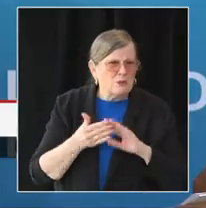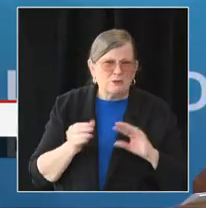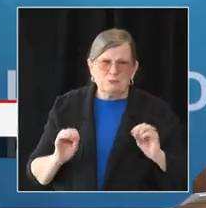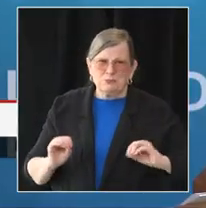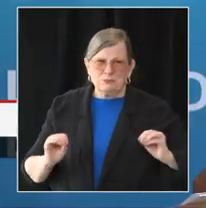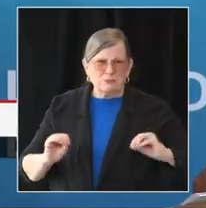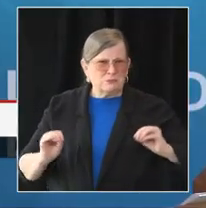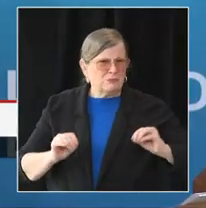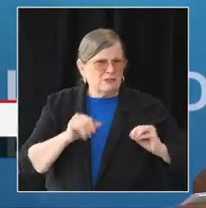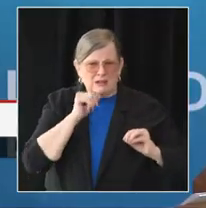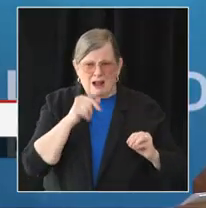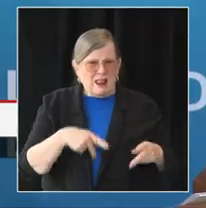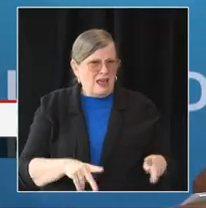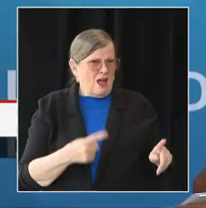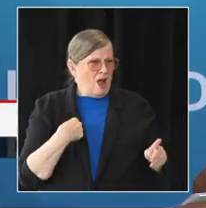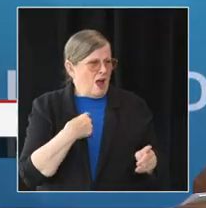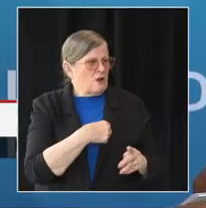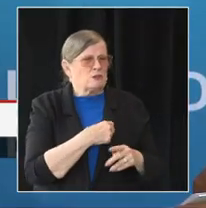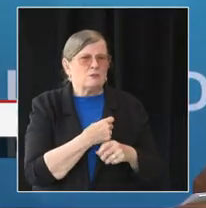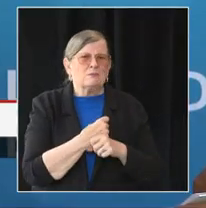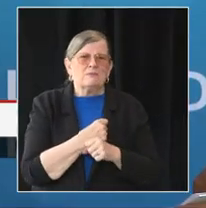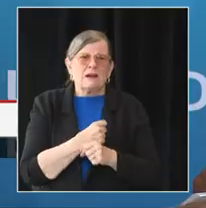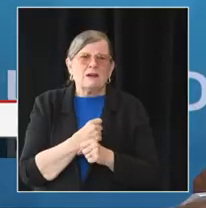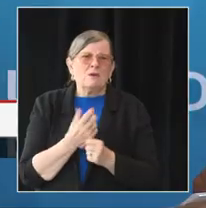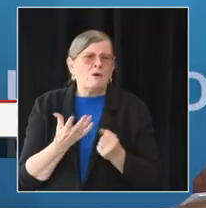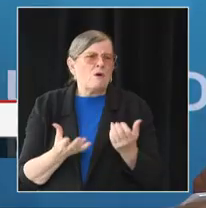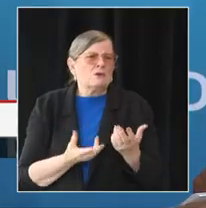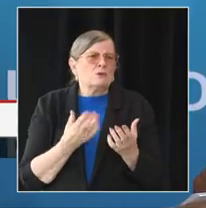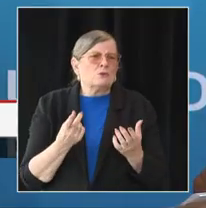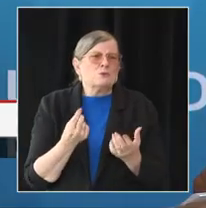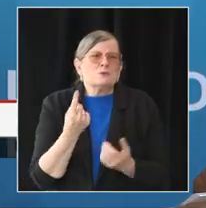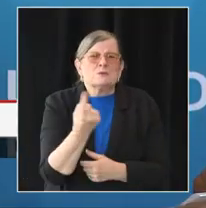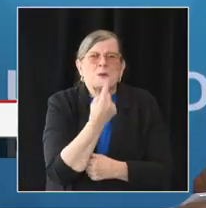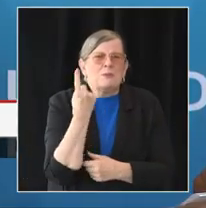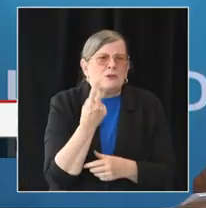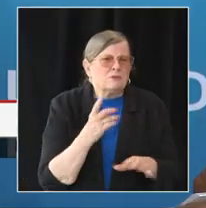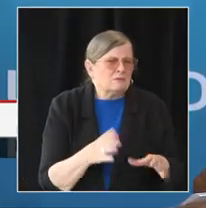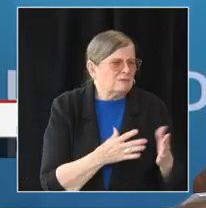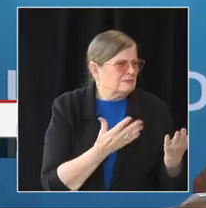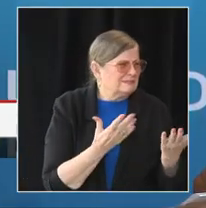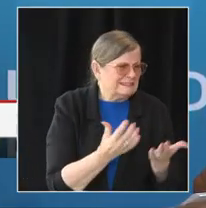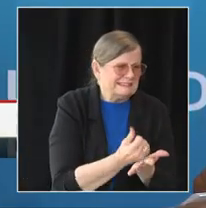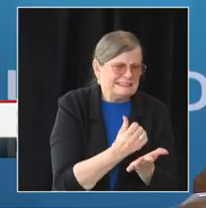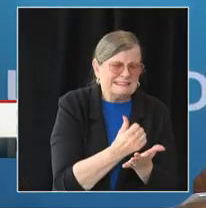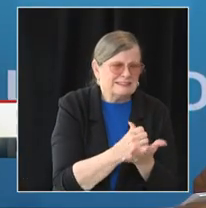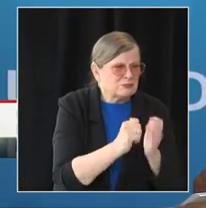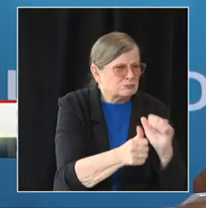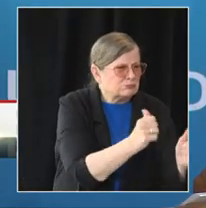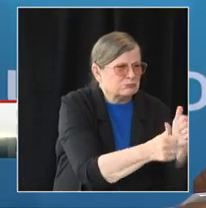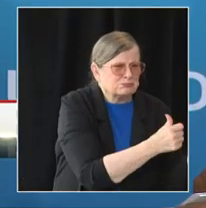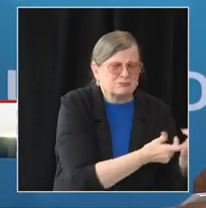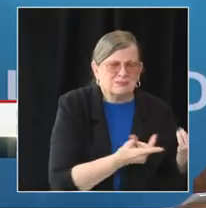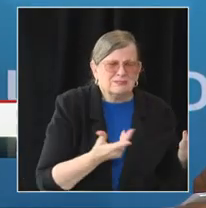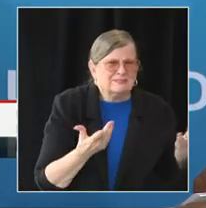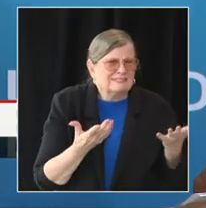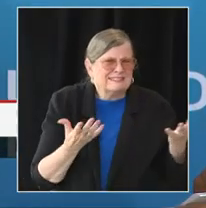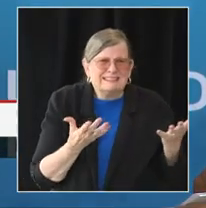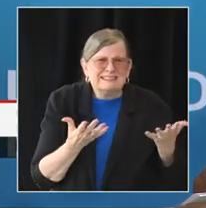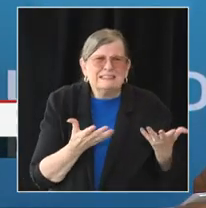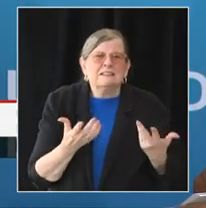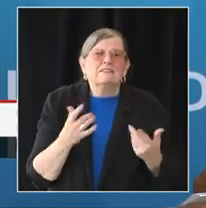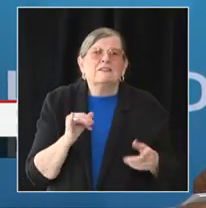the activity that people in the district want. In some ways, all of the projects that you described have a